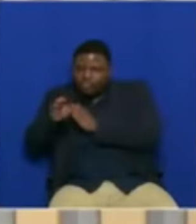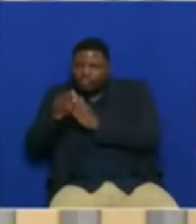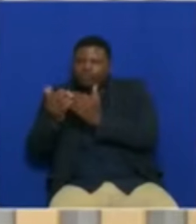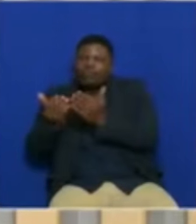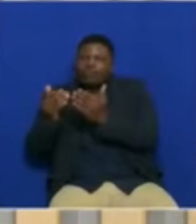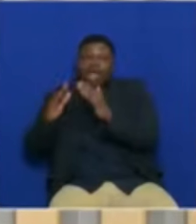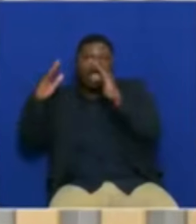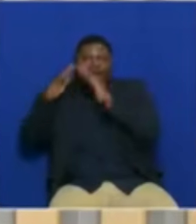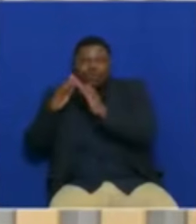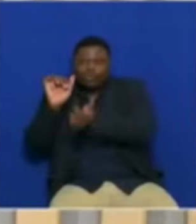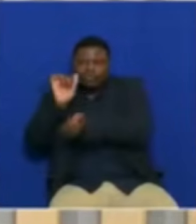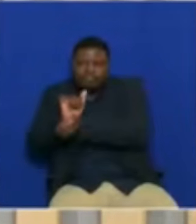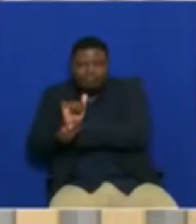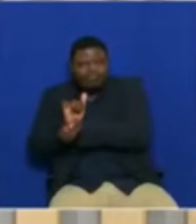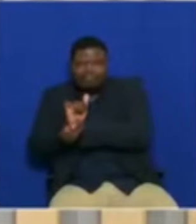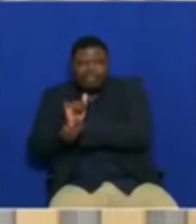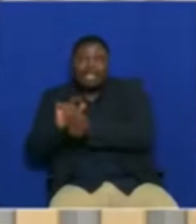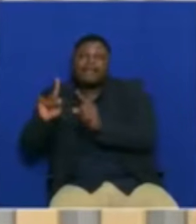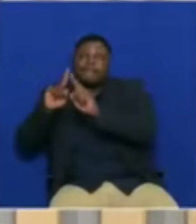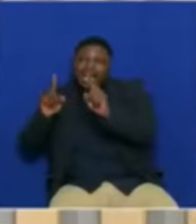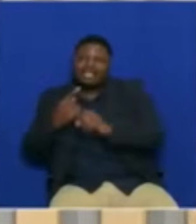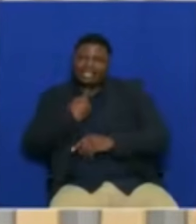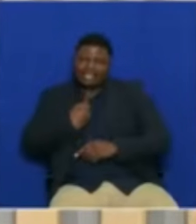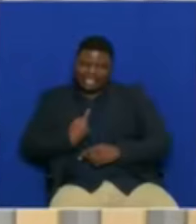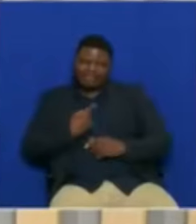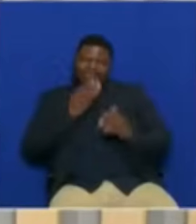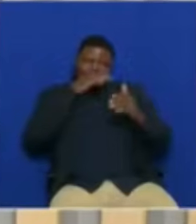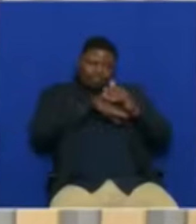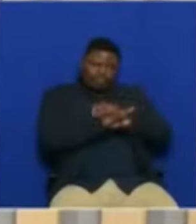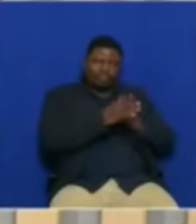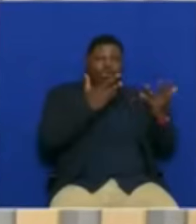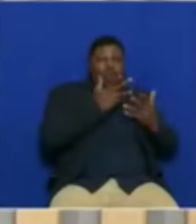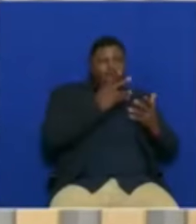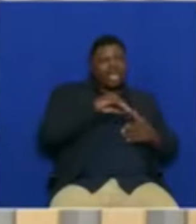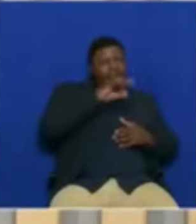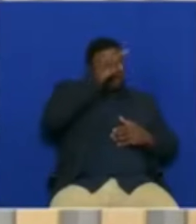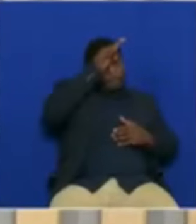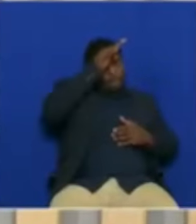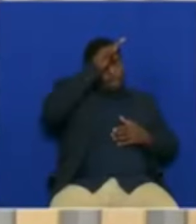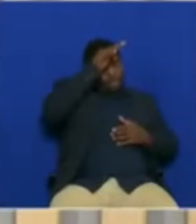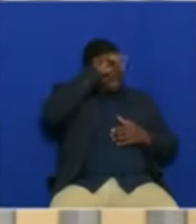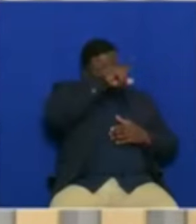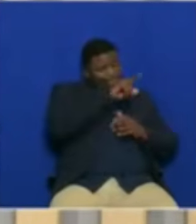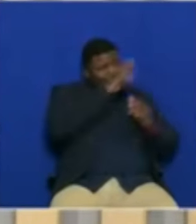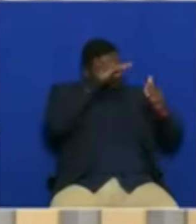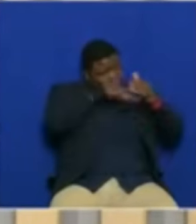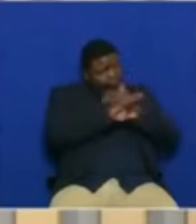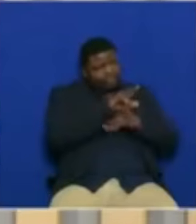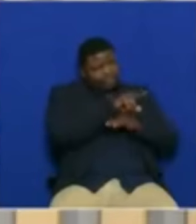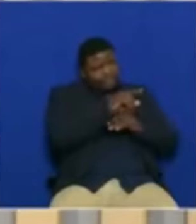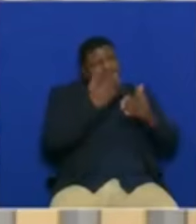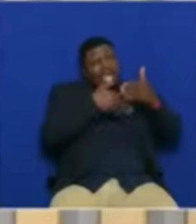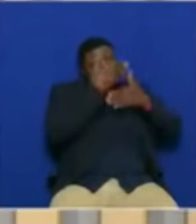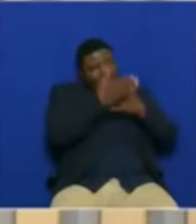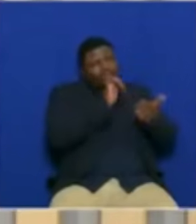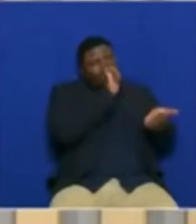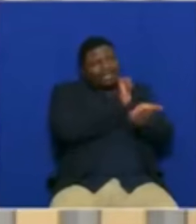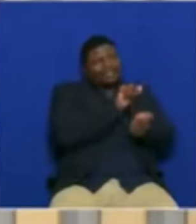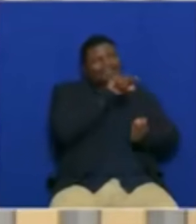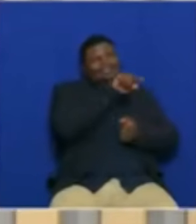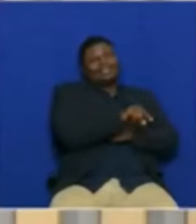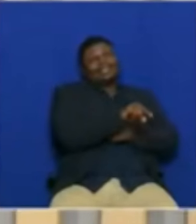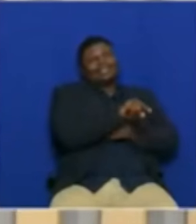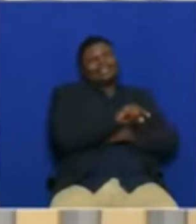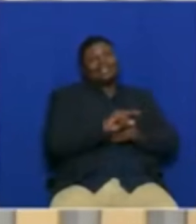there. So all that I can say is that, Commissioner, but then the question will be, why apply for a warrant